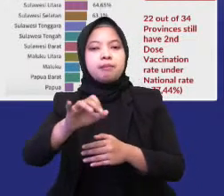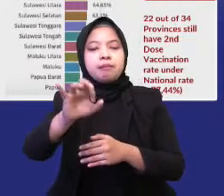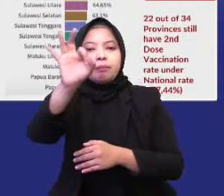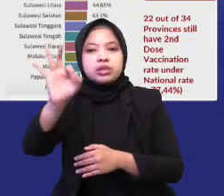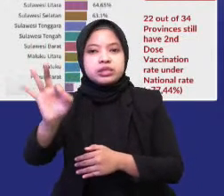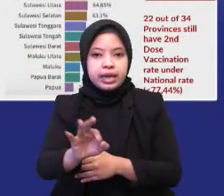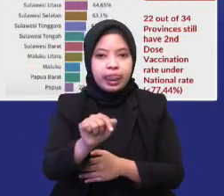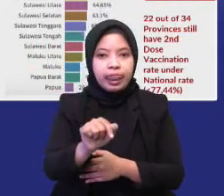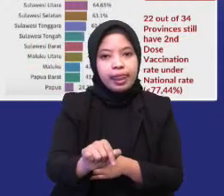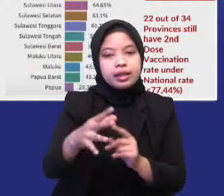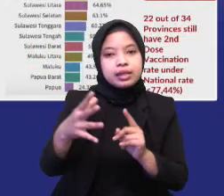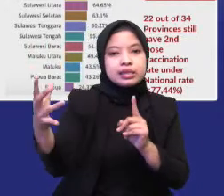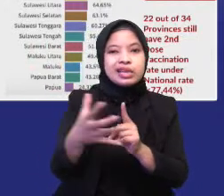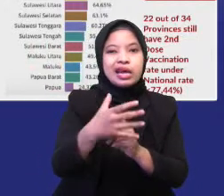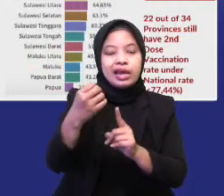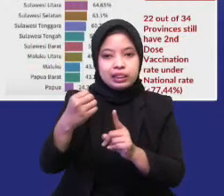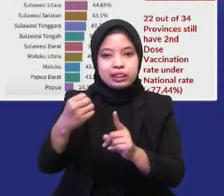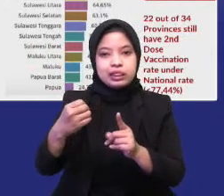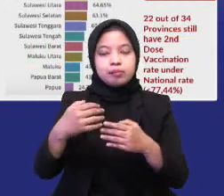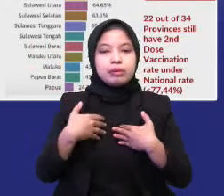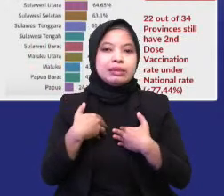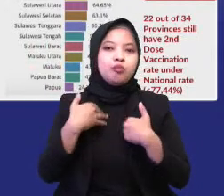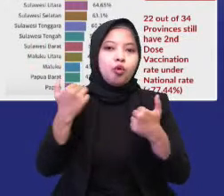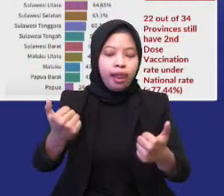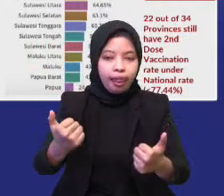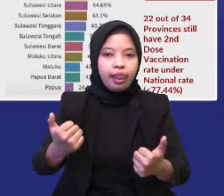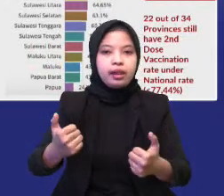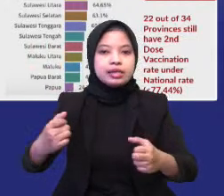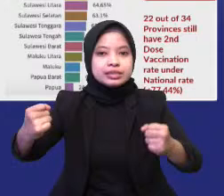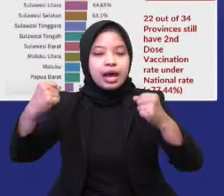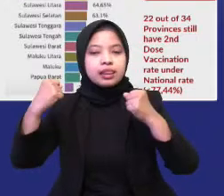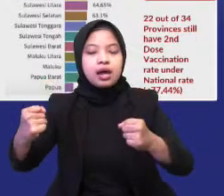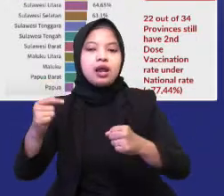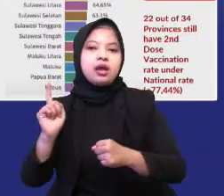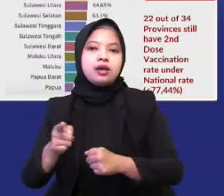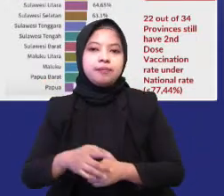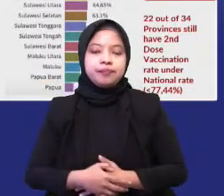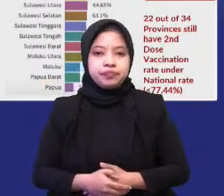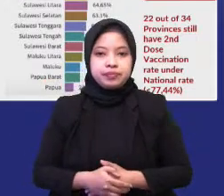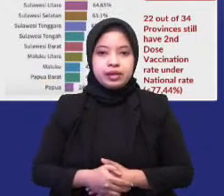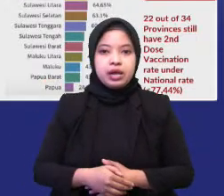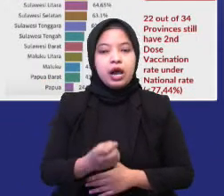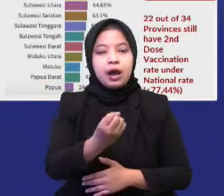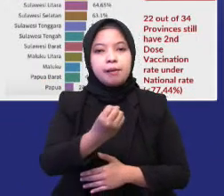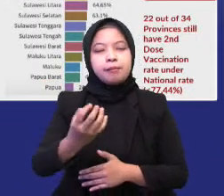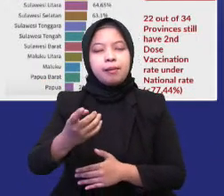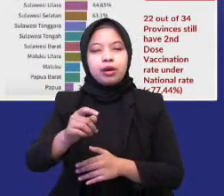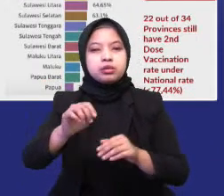94.88% of the target set by the Ministry of Health, while the second dose has reached